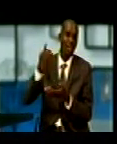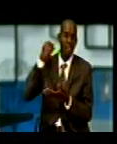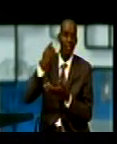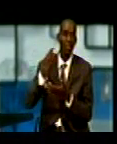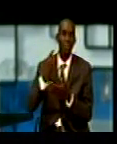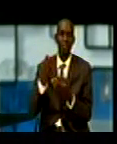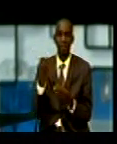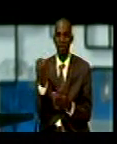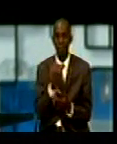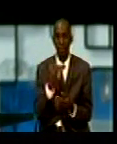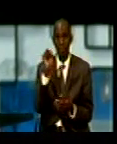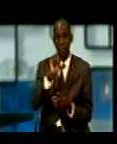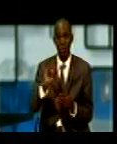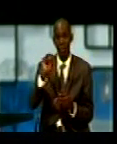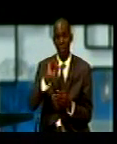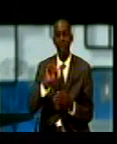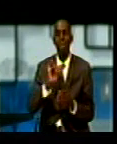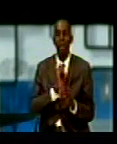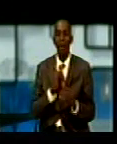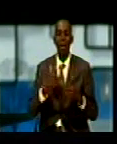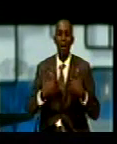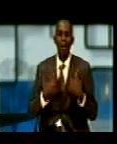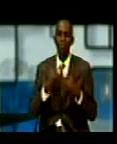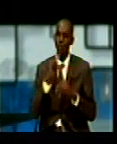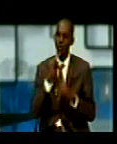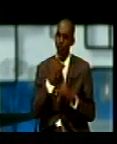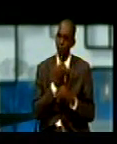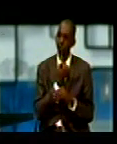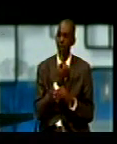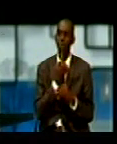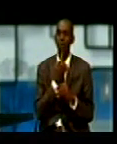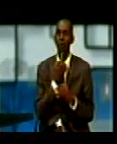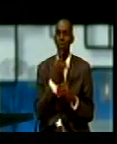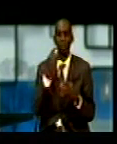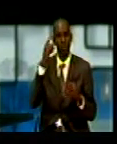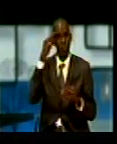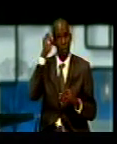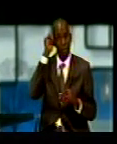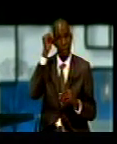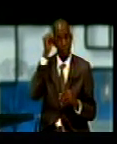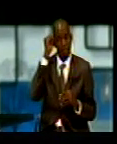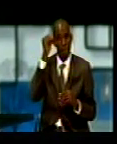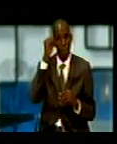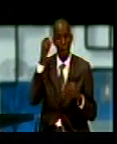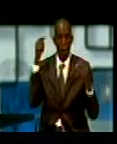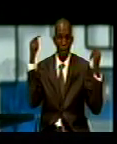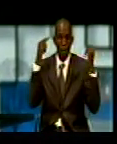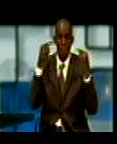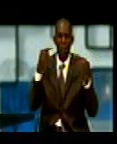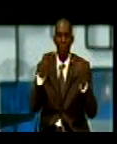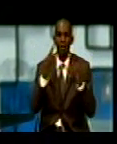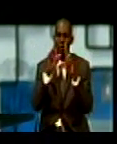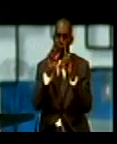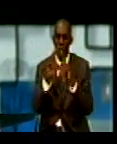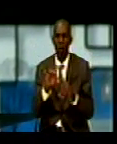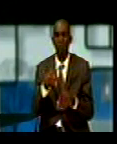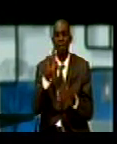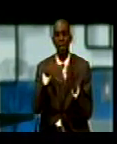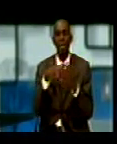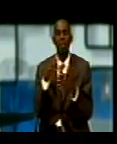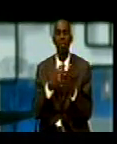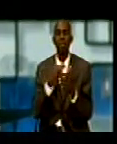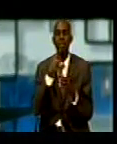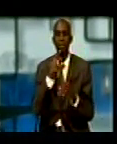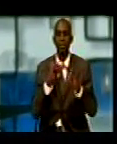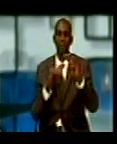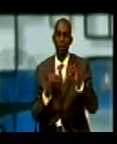headache. After a medical test, I was diagnosed of malaria and typhoid. But